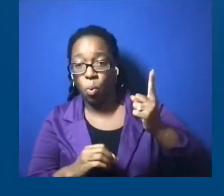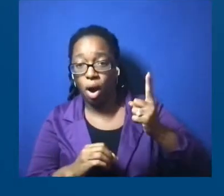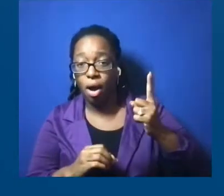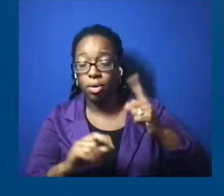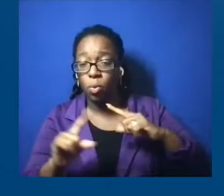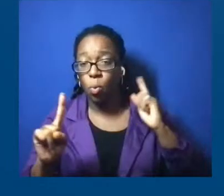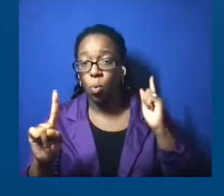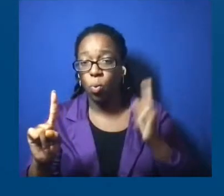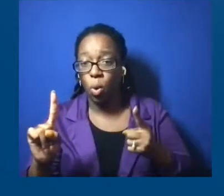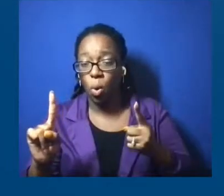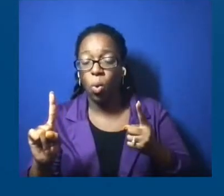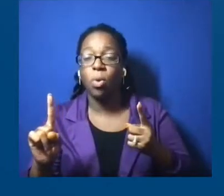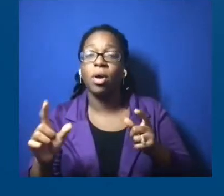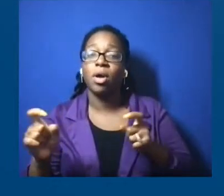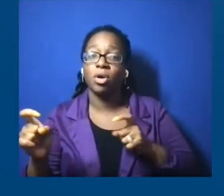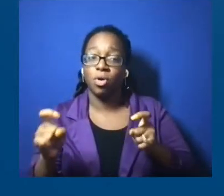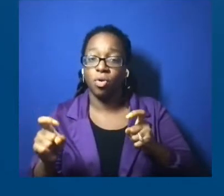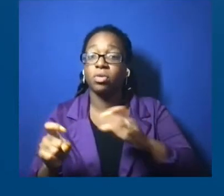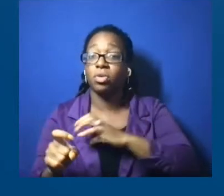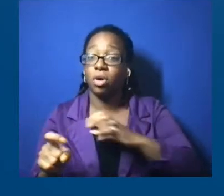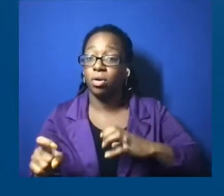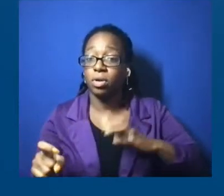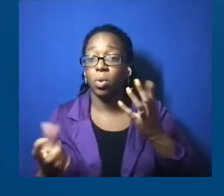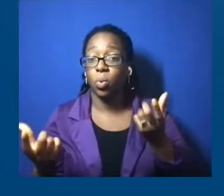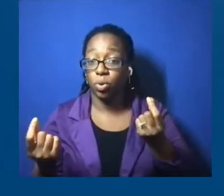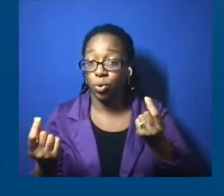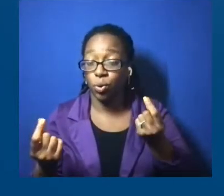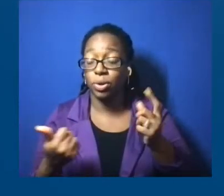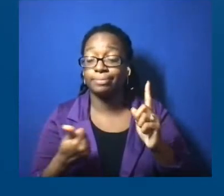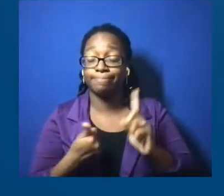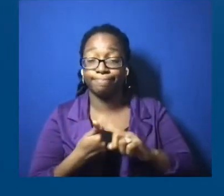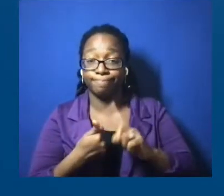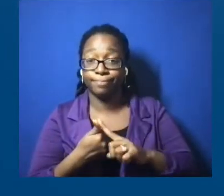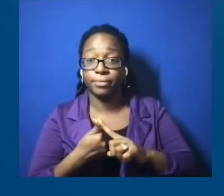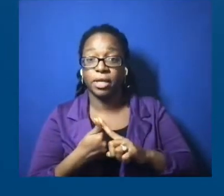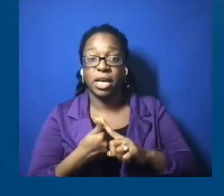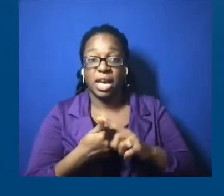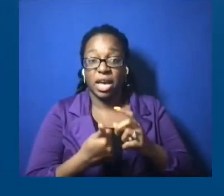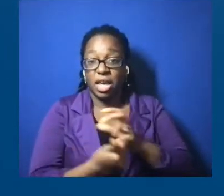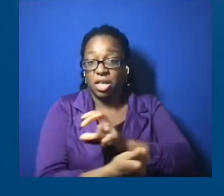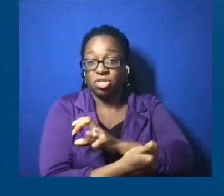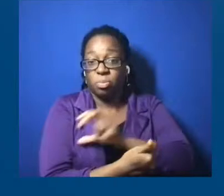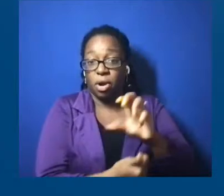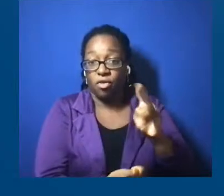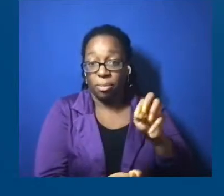win control of Congress, will do the following. Give the power we just gave to Medicare for lower